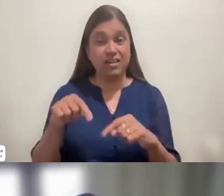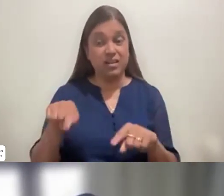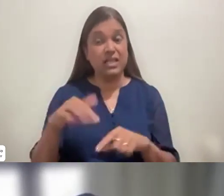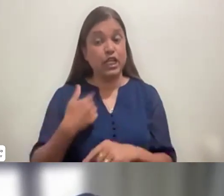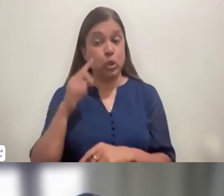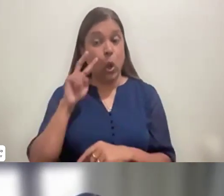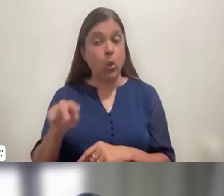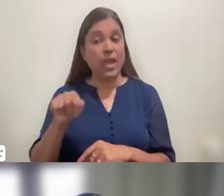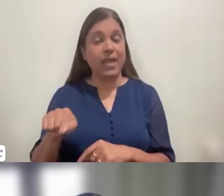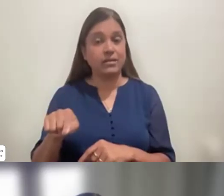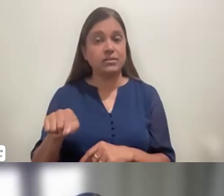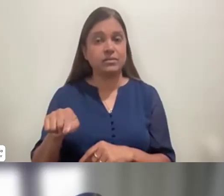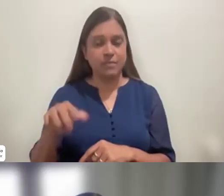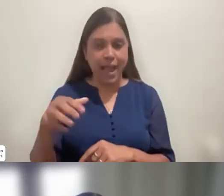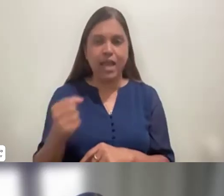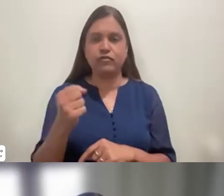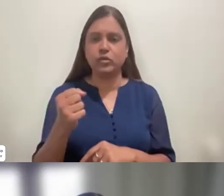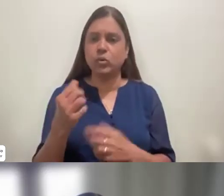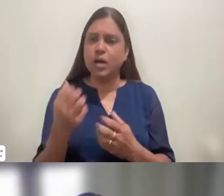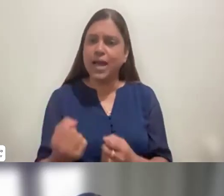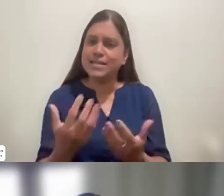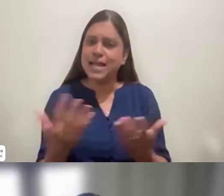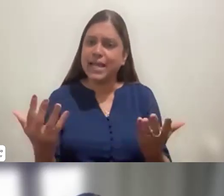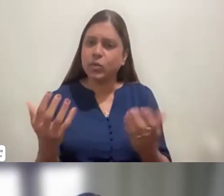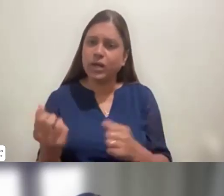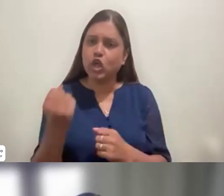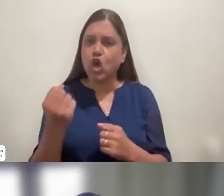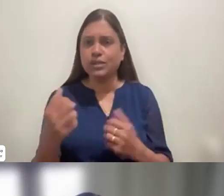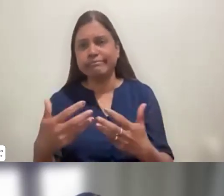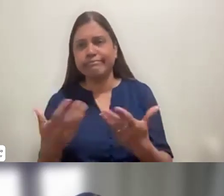at. So has anyone got any